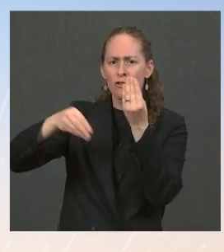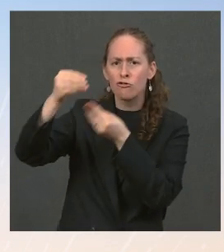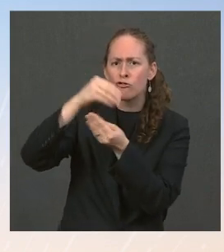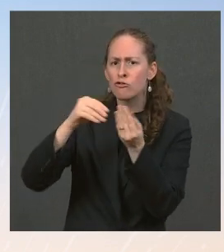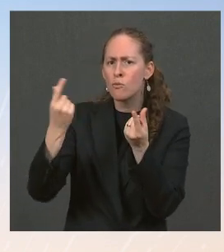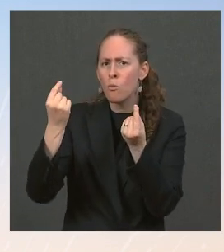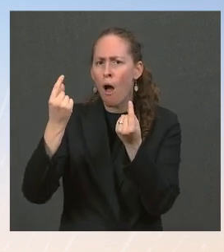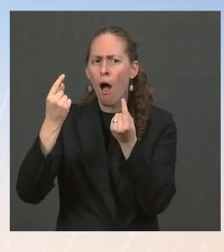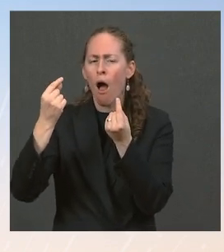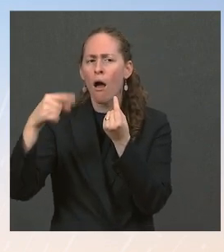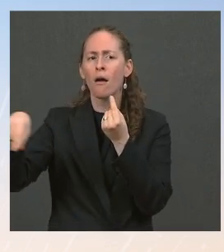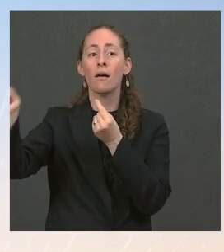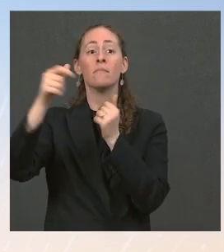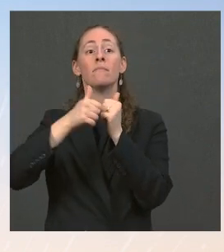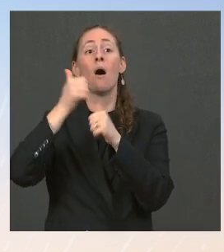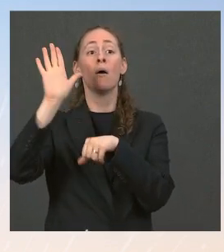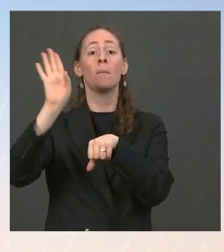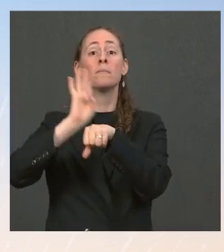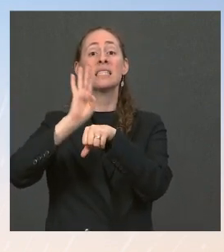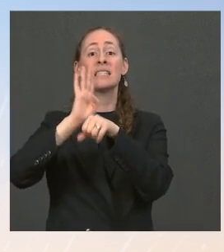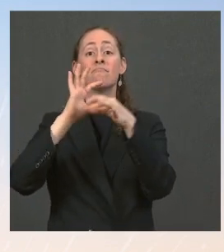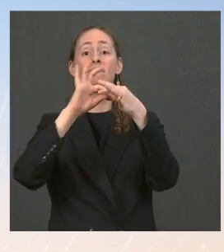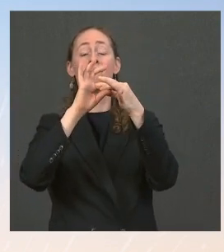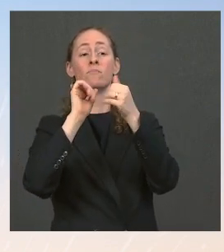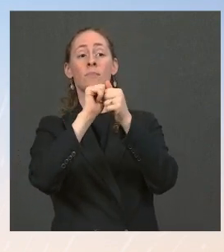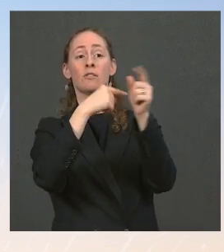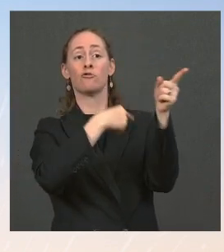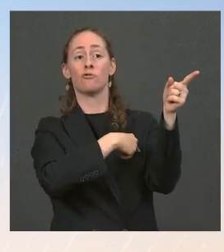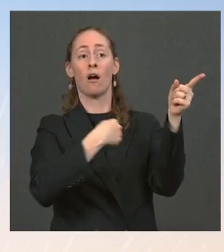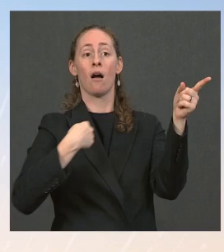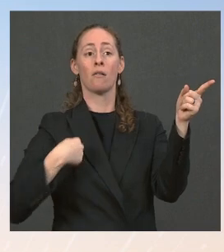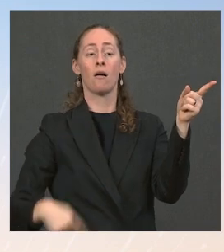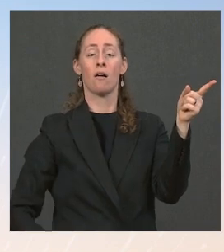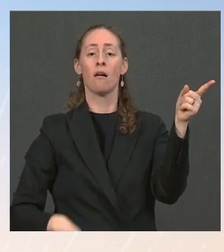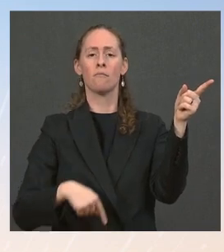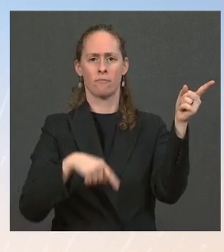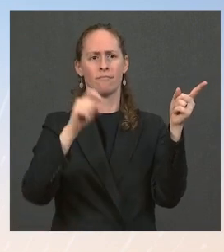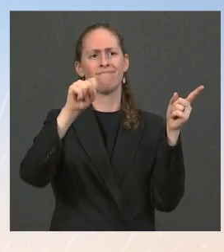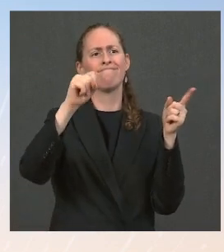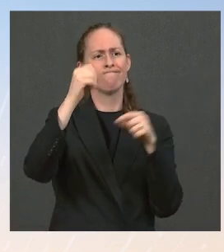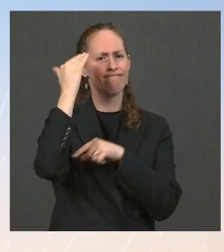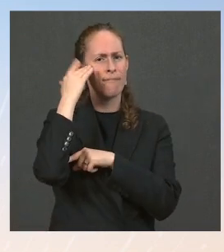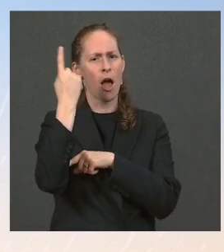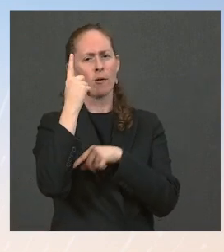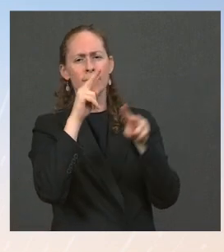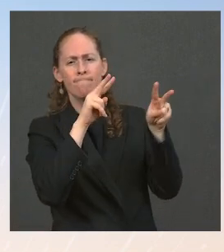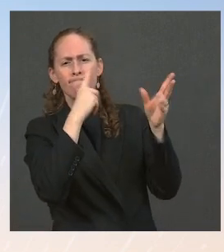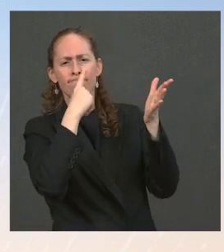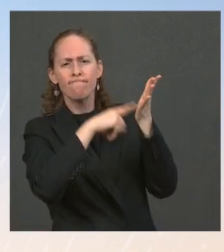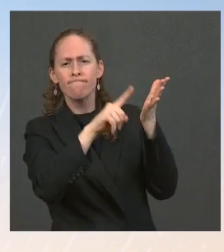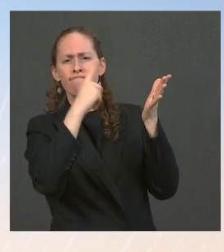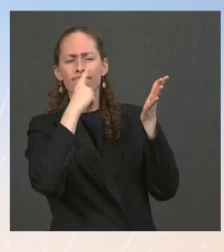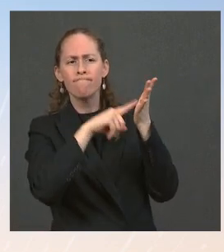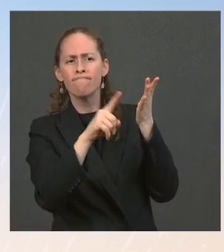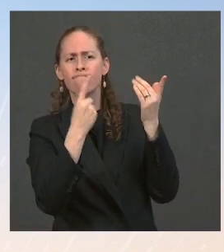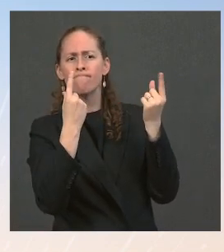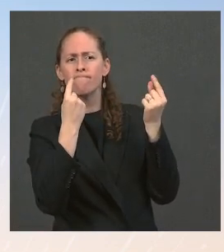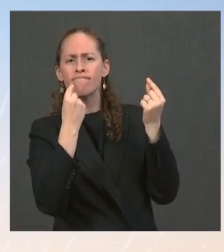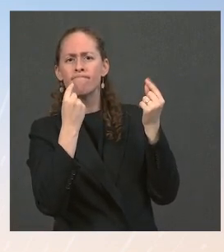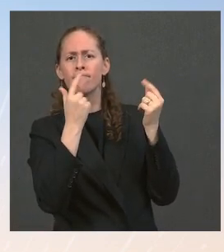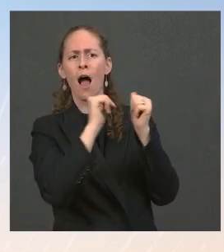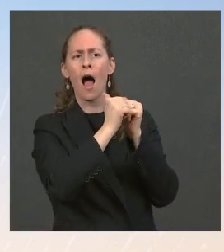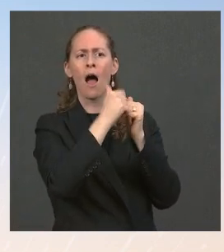majority of their business is in China or has been in China. And we, of course, closely monitor the markets and the impact on the global markets, which is something certainly the